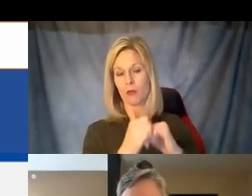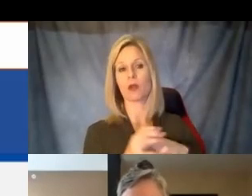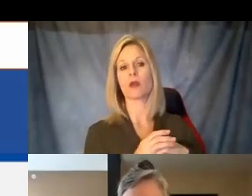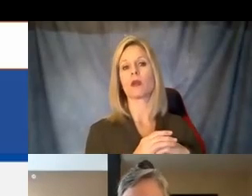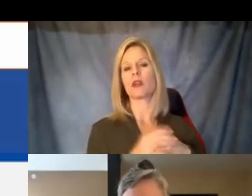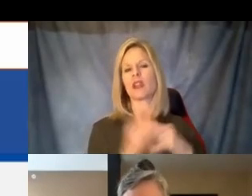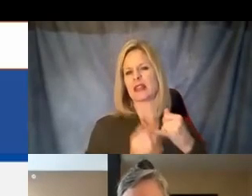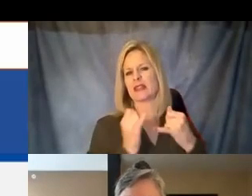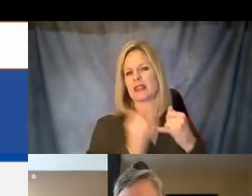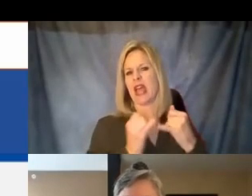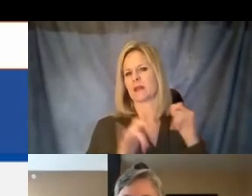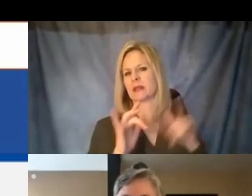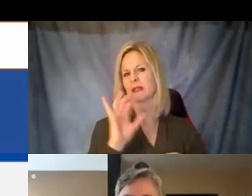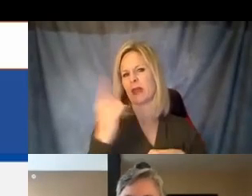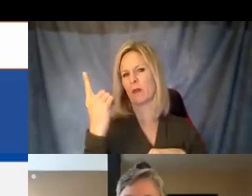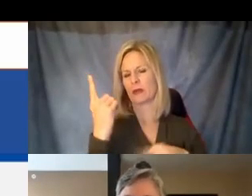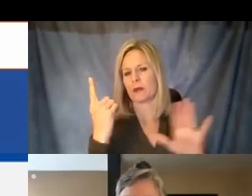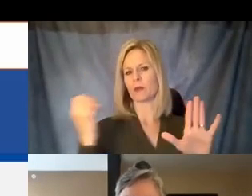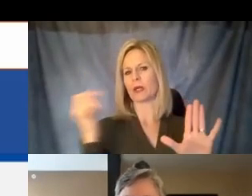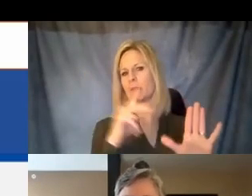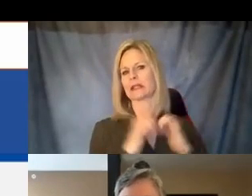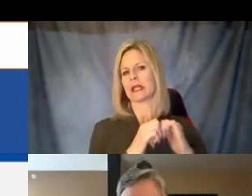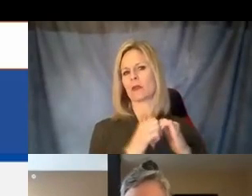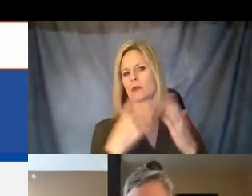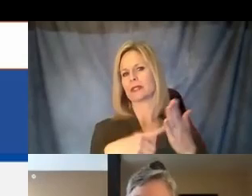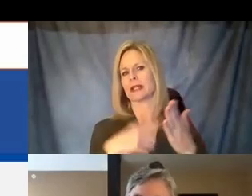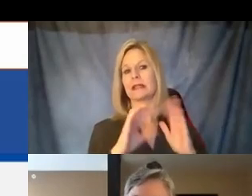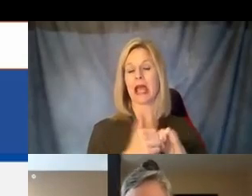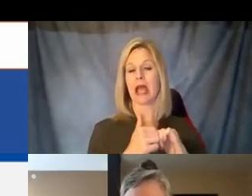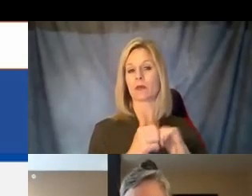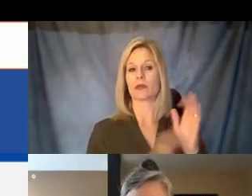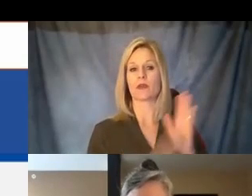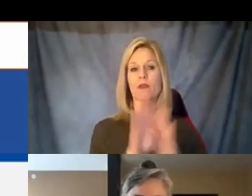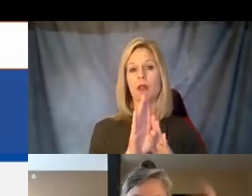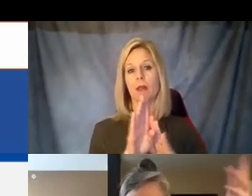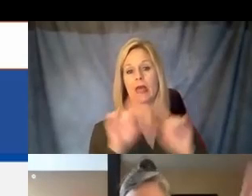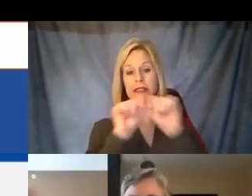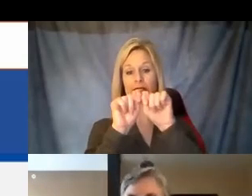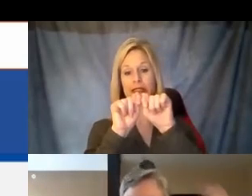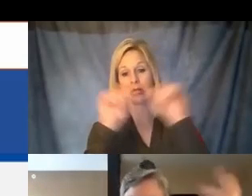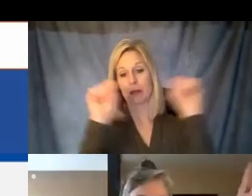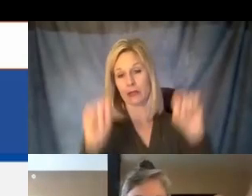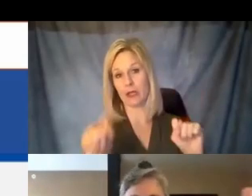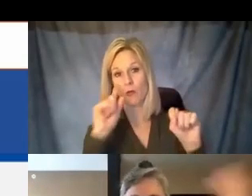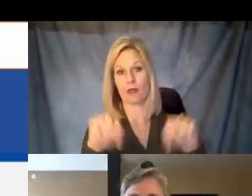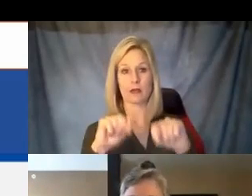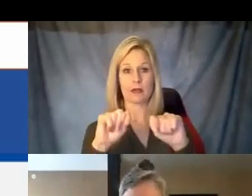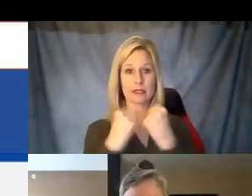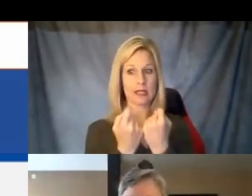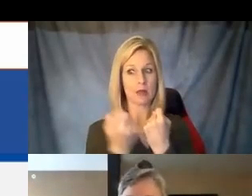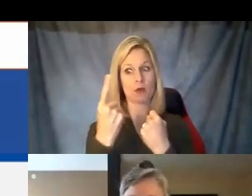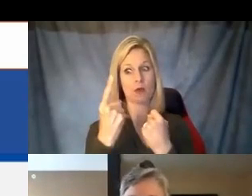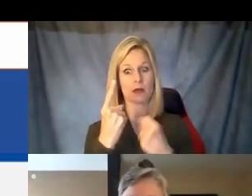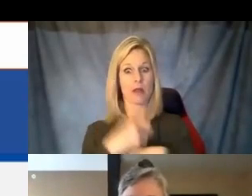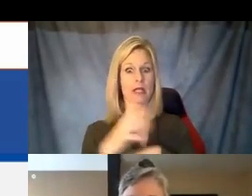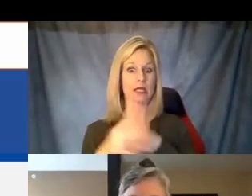that last one for a little bit. We'll come back together and we'll talk about how to develop a template for the team so that anybody could make an additional piece, but